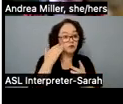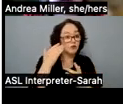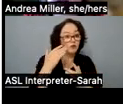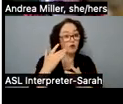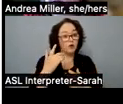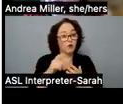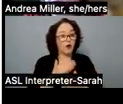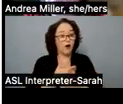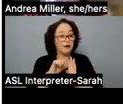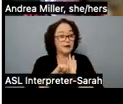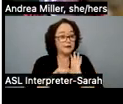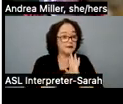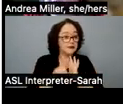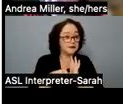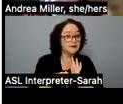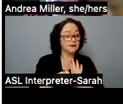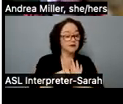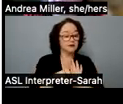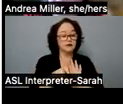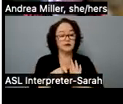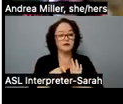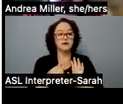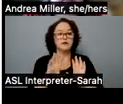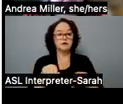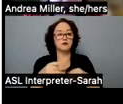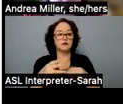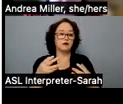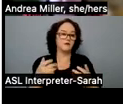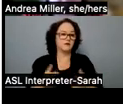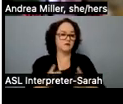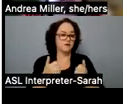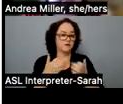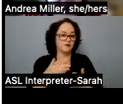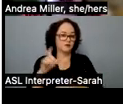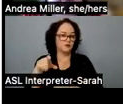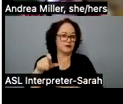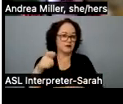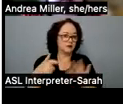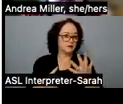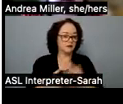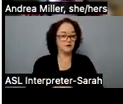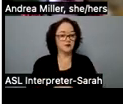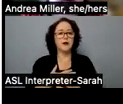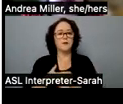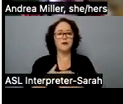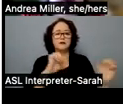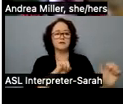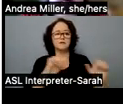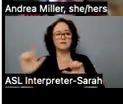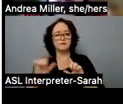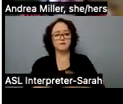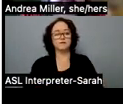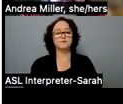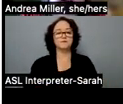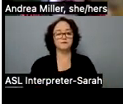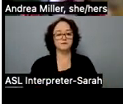and what we need to provide survivors with what they need. So if you want to go to the next slide, please.